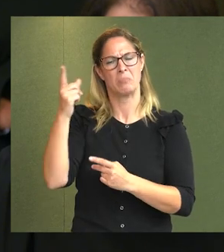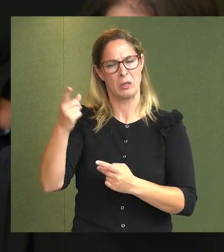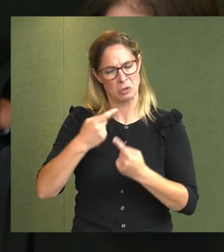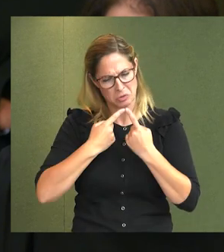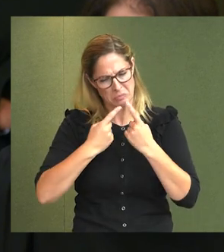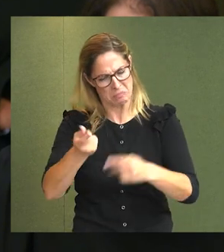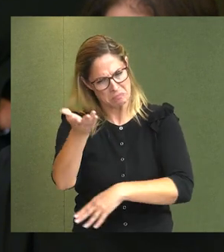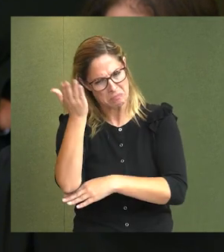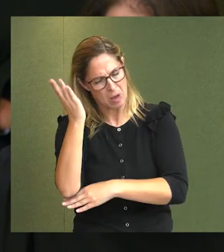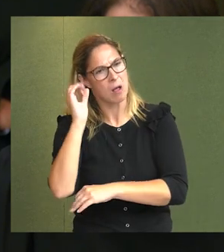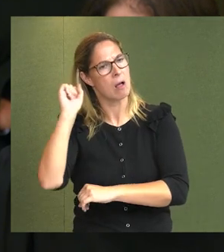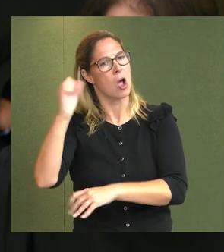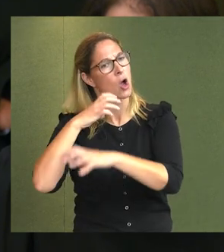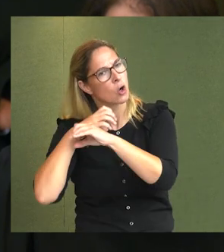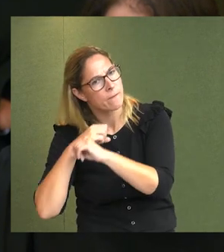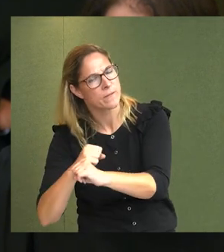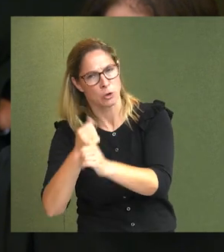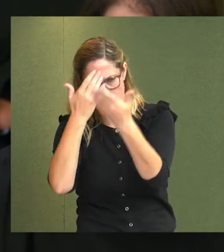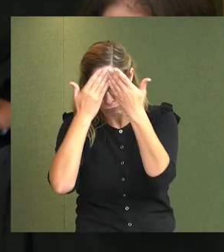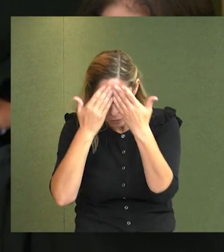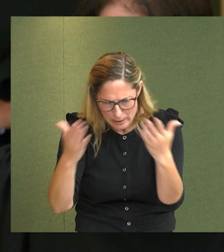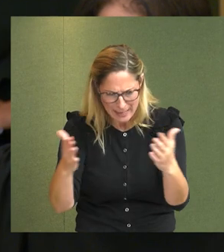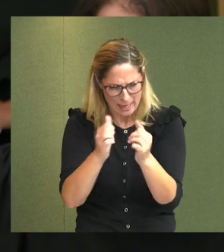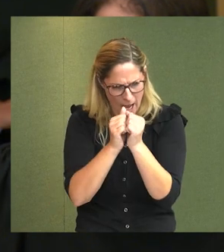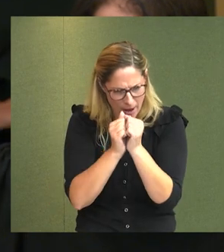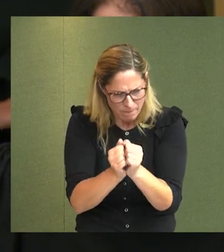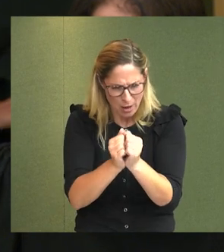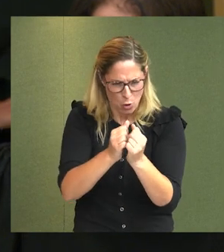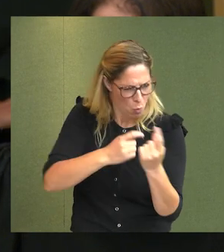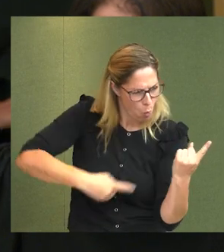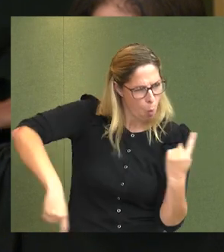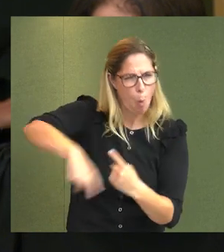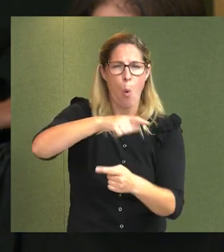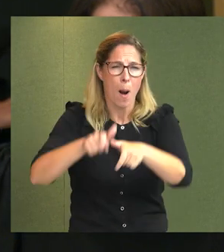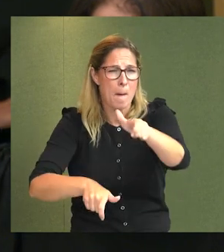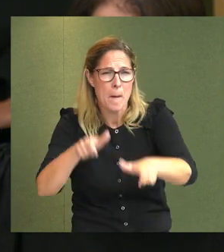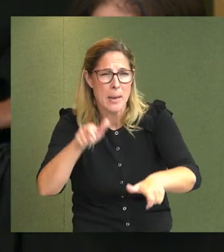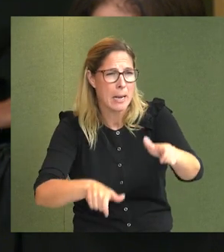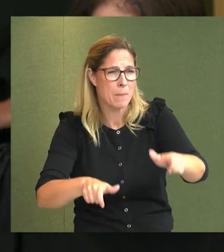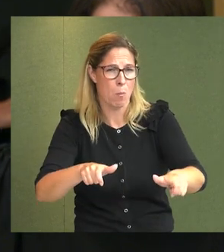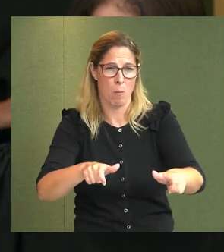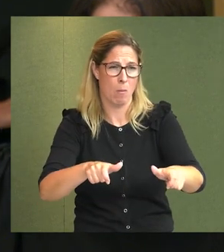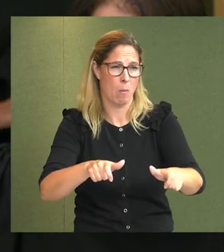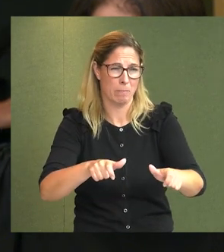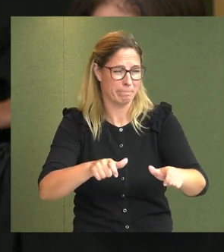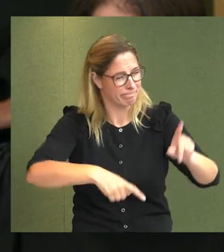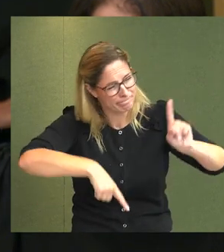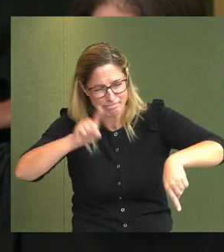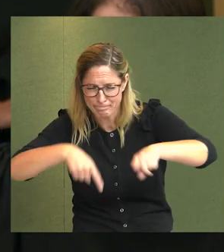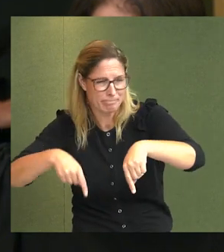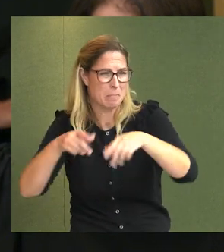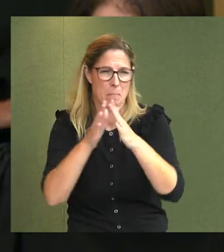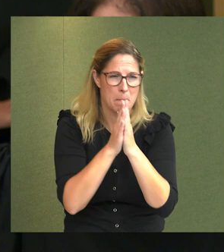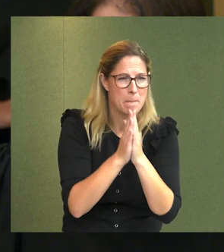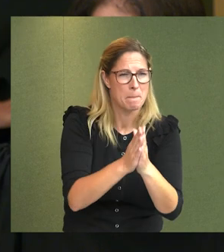to respect and value all people of whatever faith and none. That sentiment is